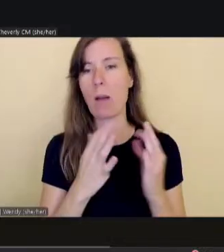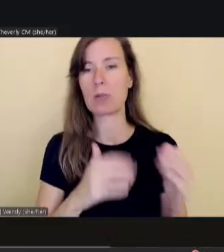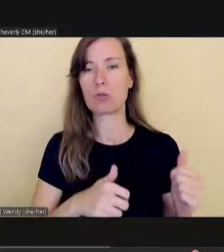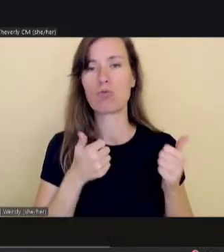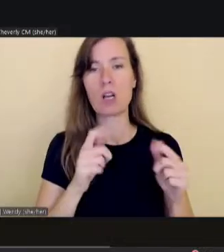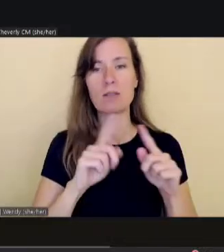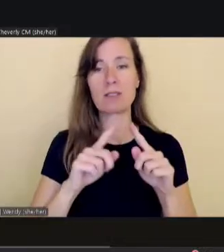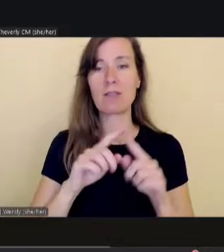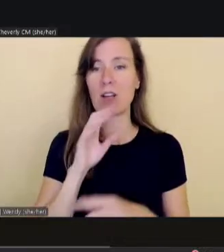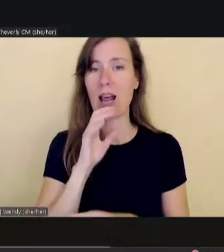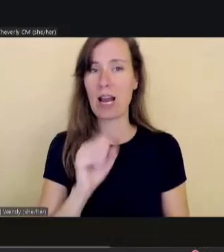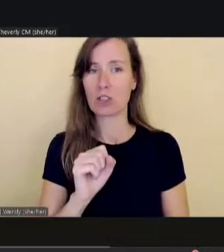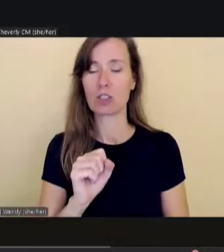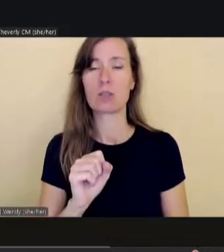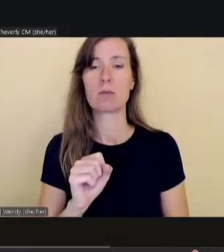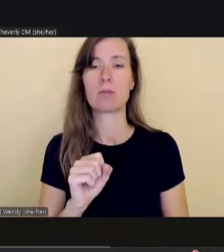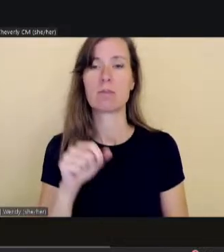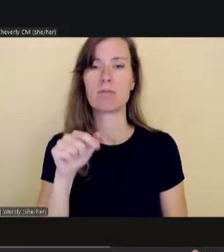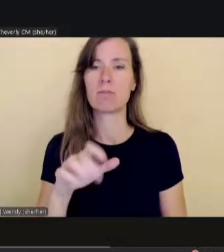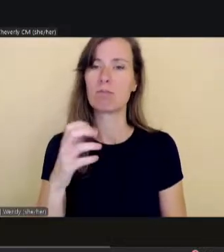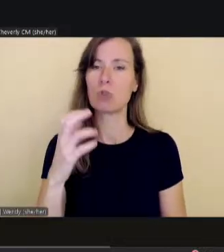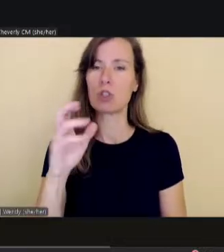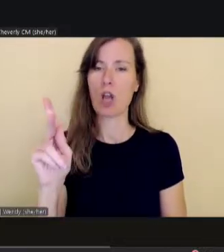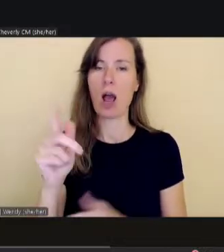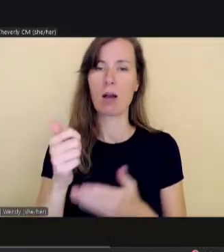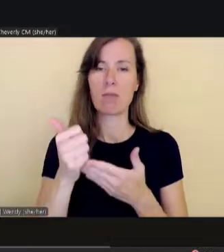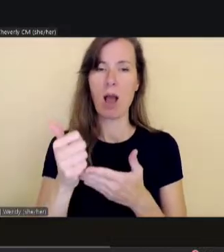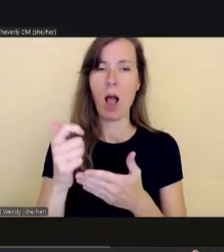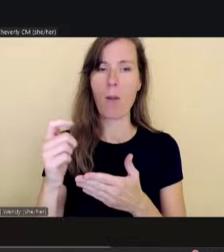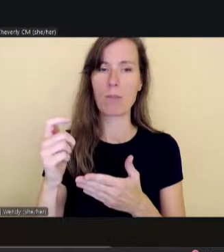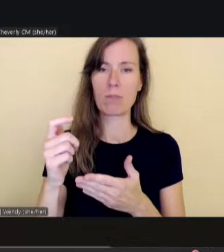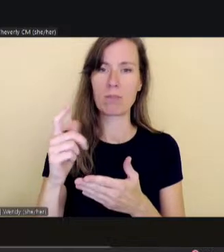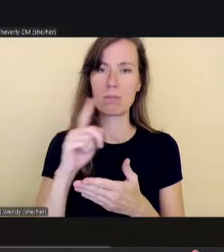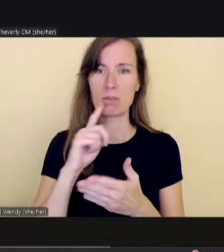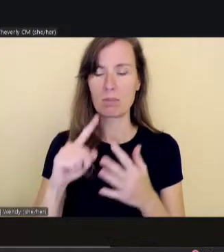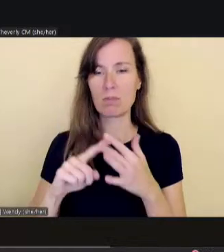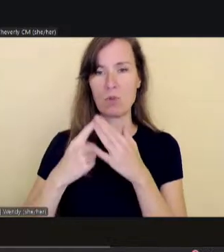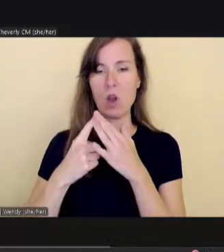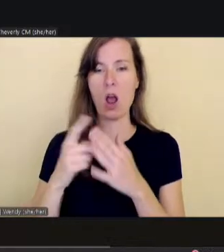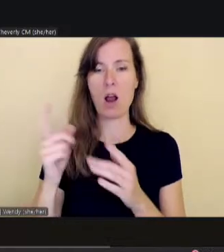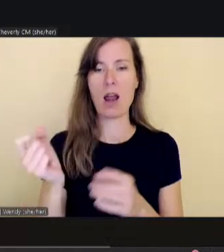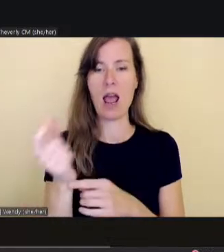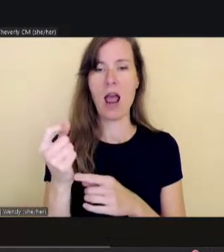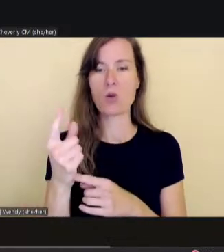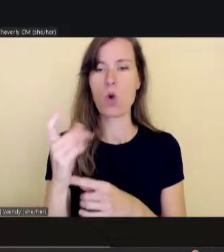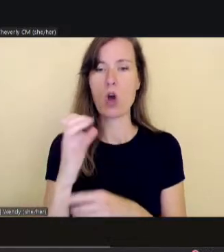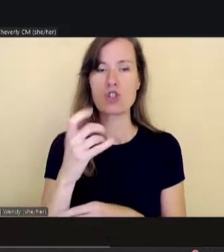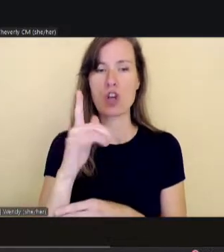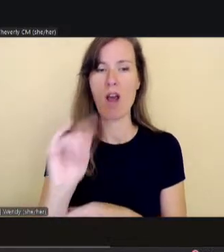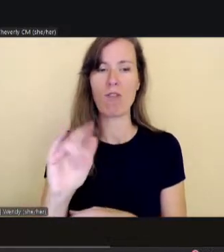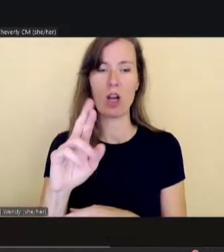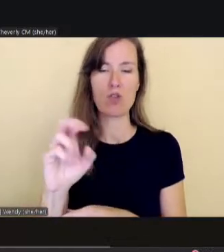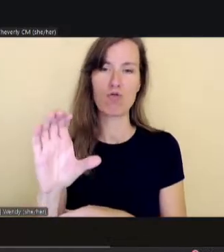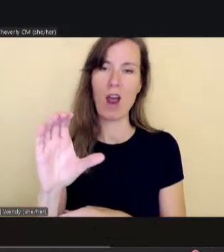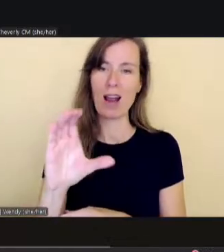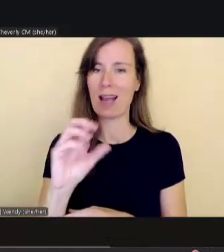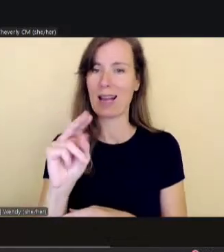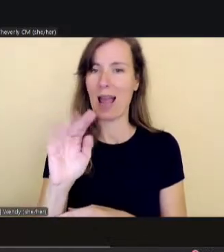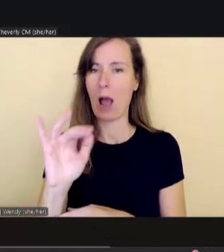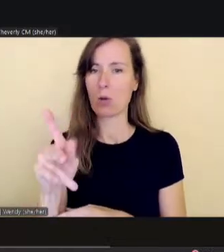whereas Chuck helped launch the annual Cheverly Recreation Council Pickleball Scholarship Tournament,